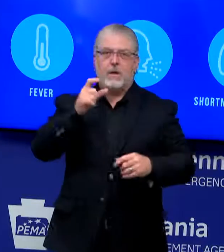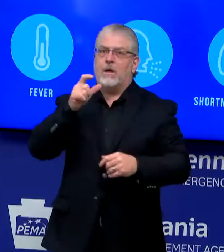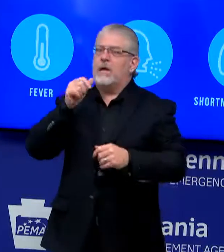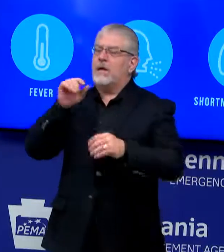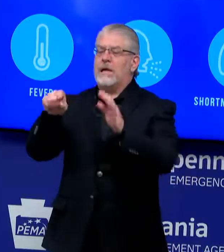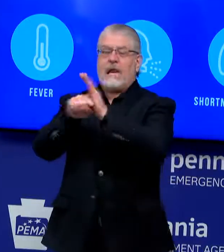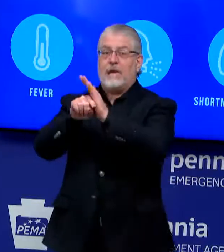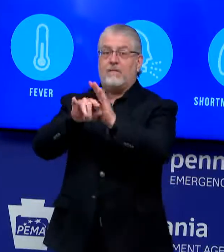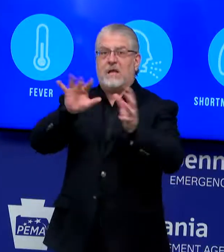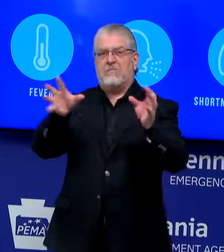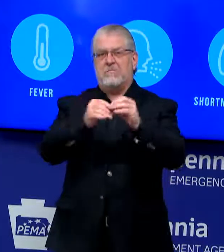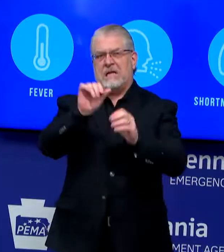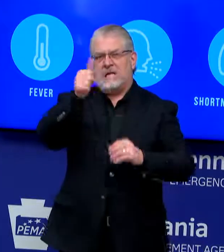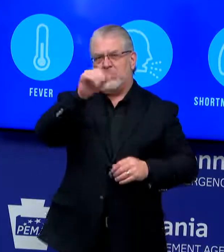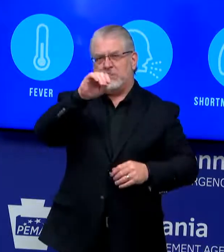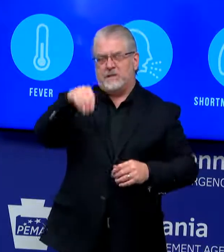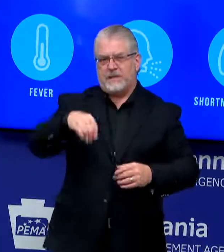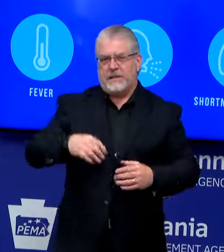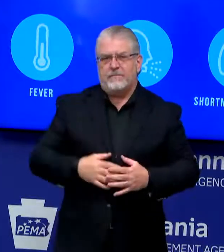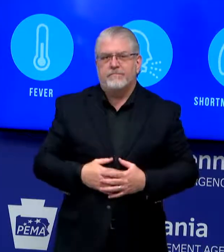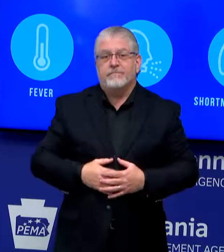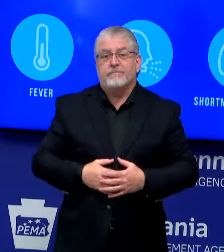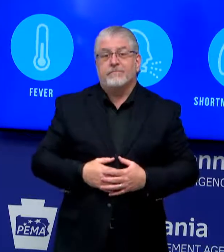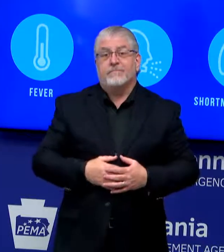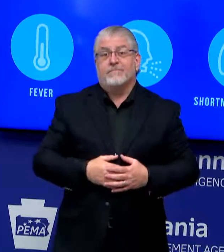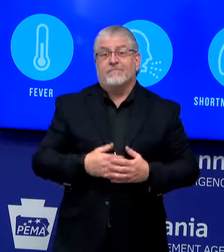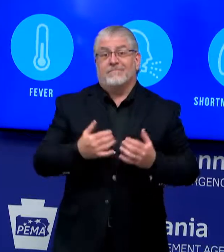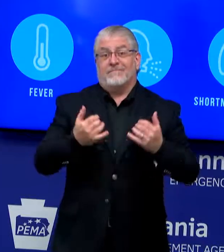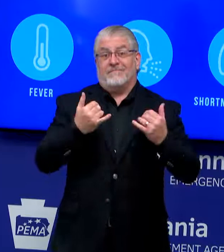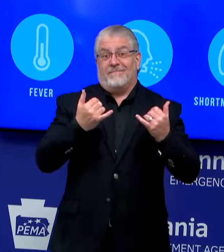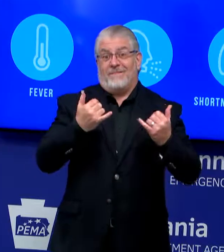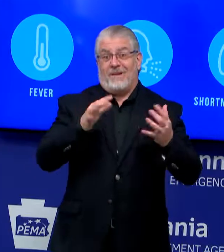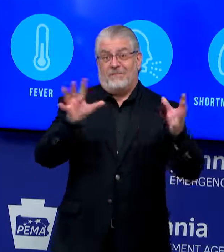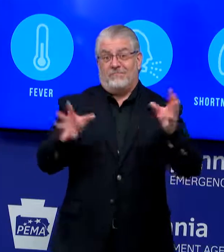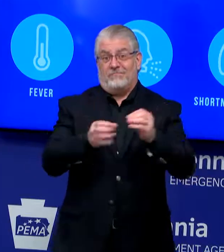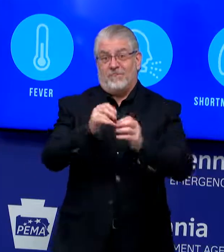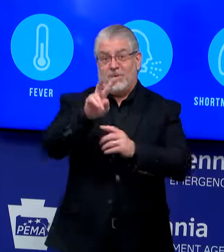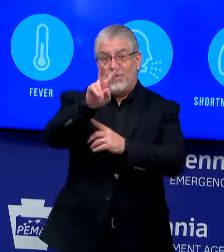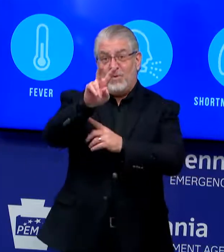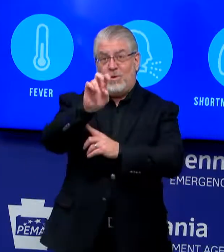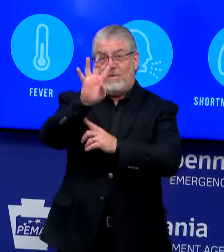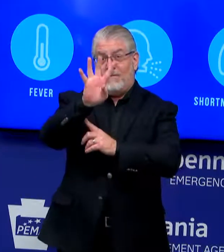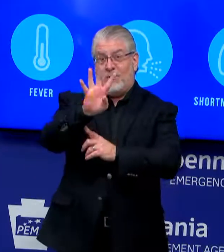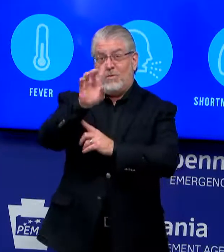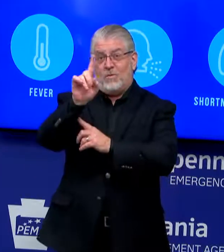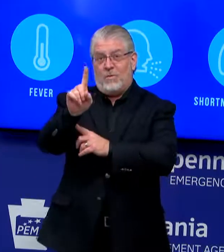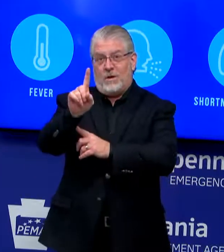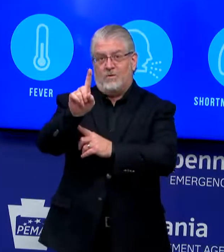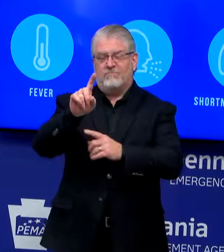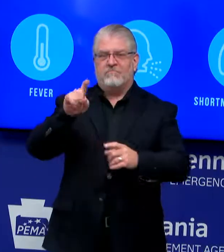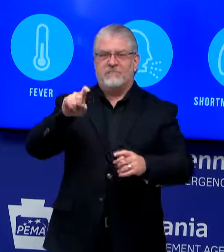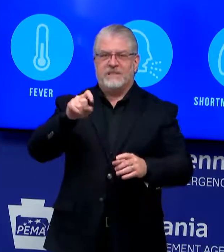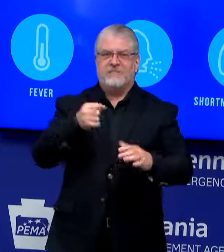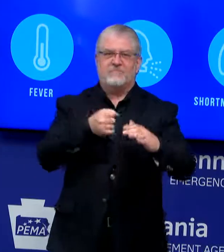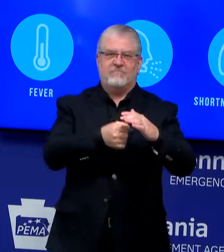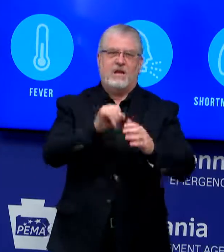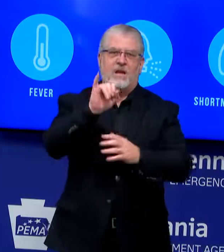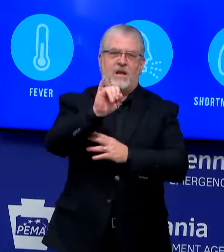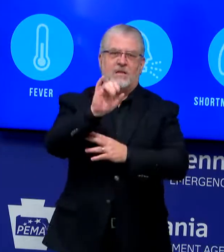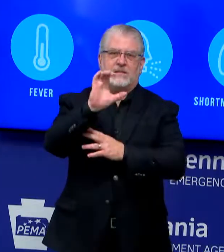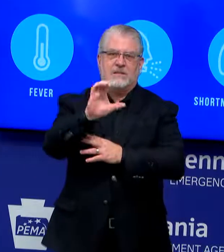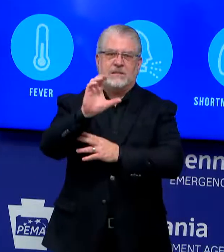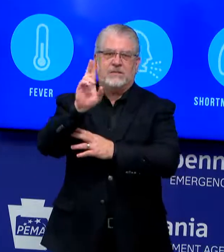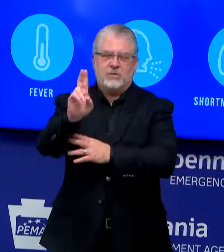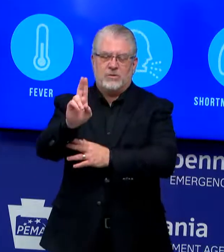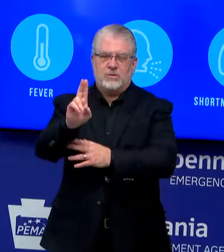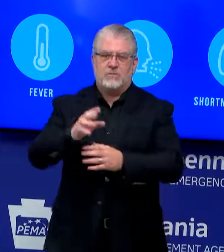241 of those hospitalized have required intensive care, and 147 of those hospitalized have required the